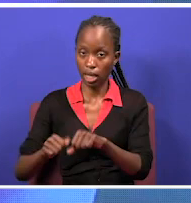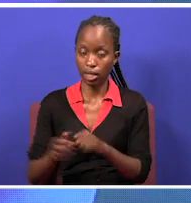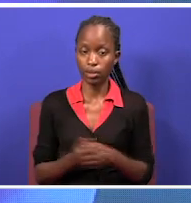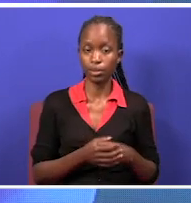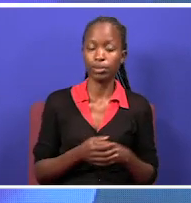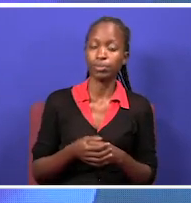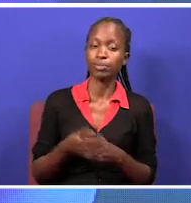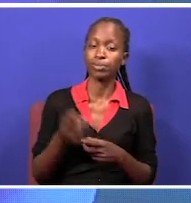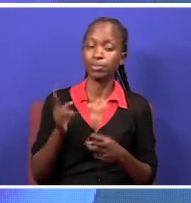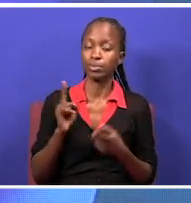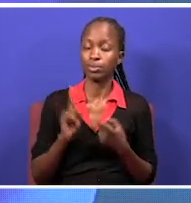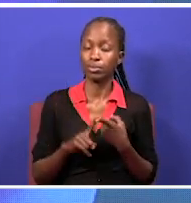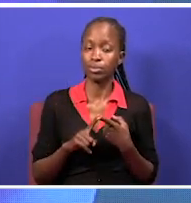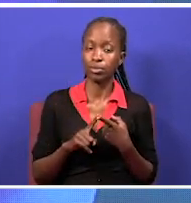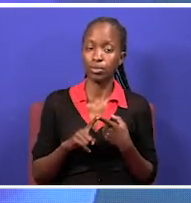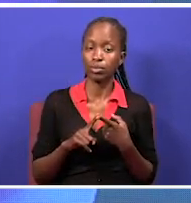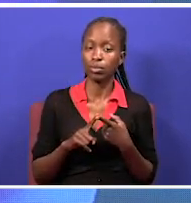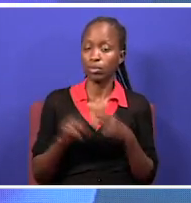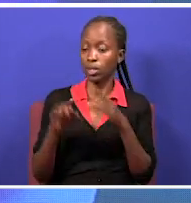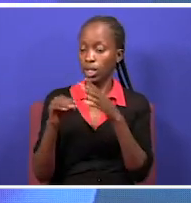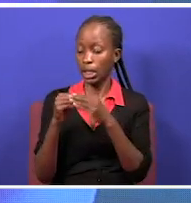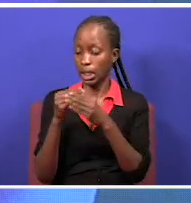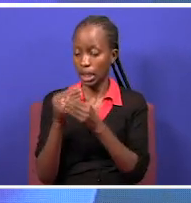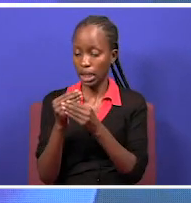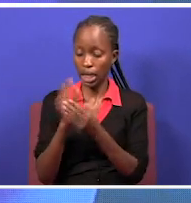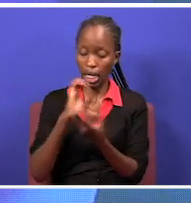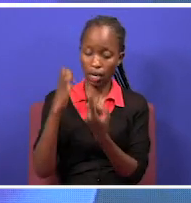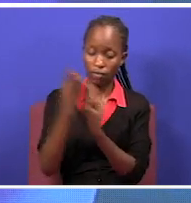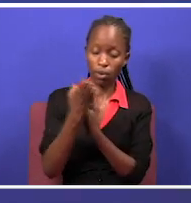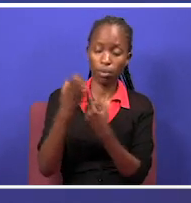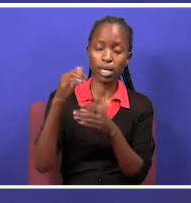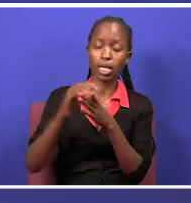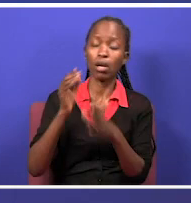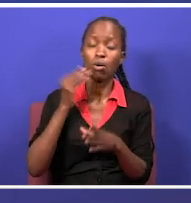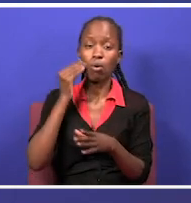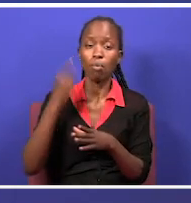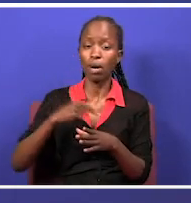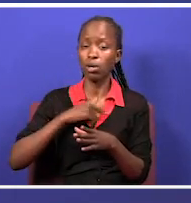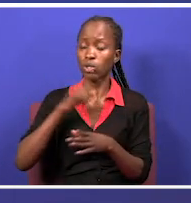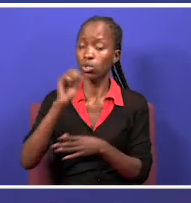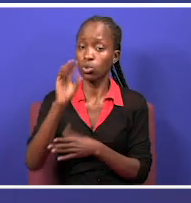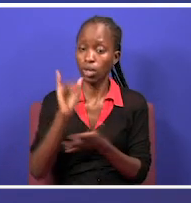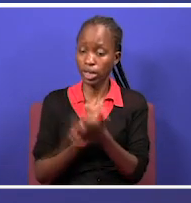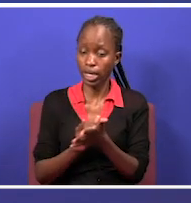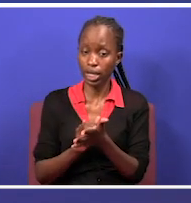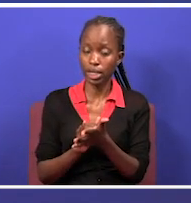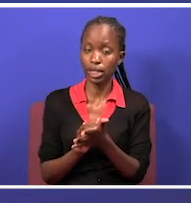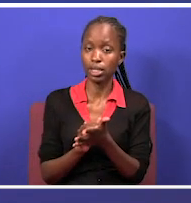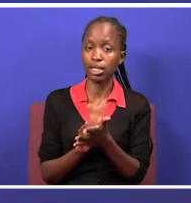to at least create this atmosphere in our home, so that at the end of